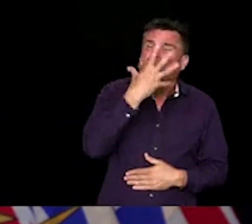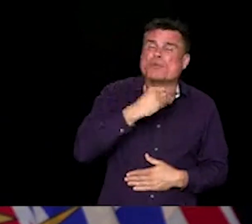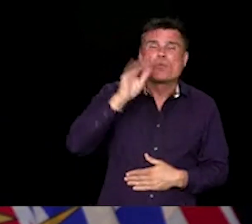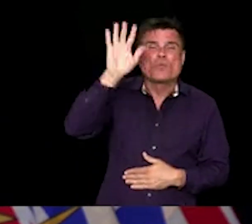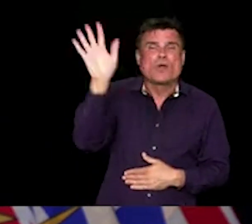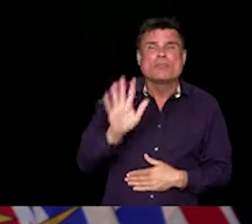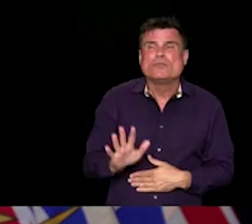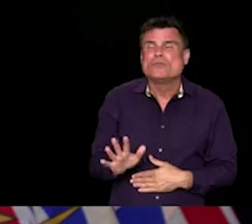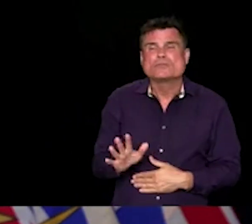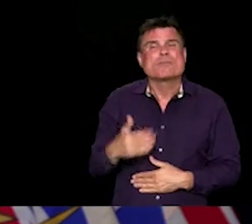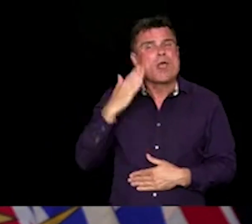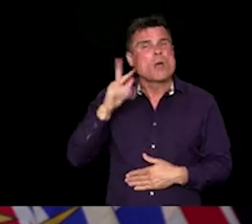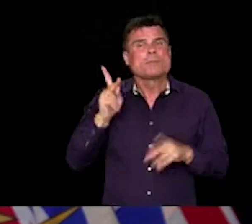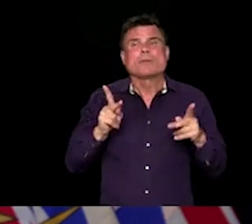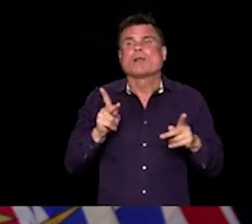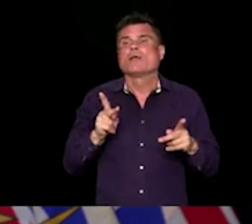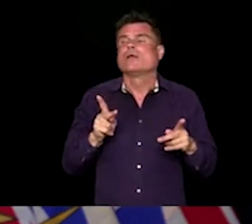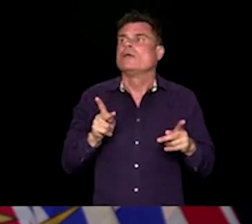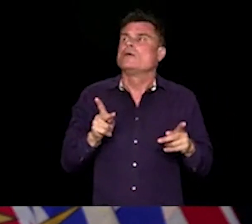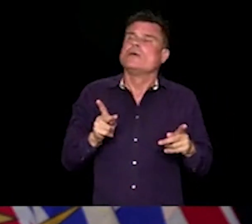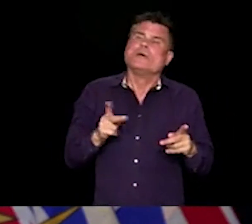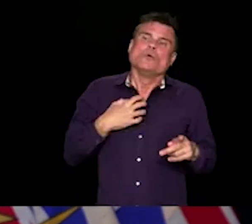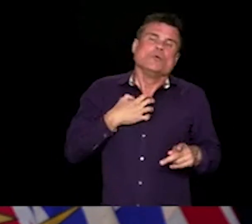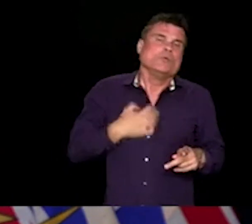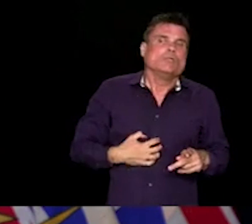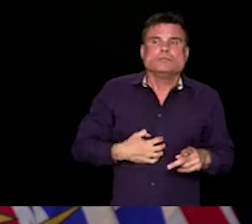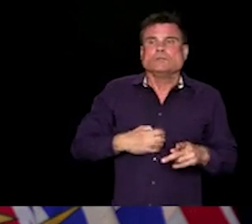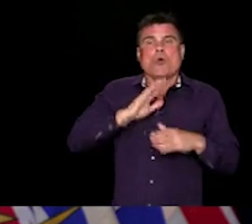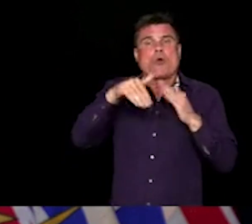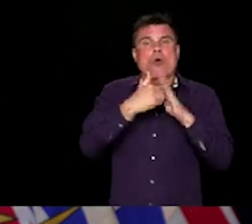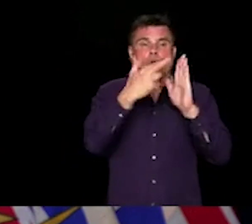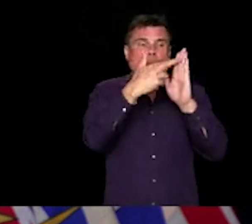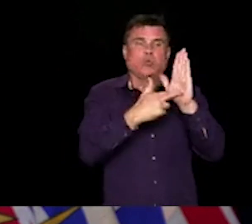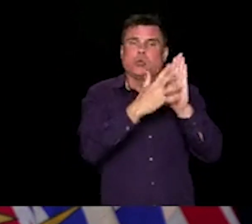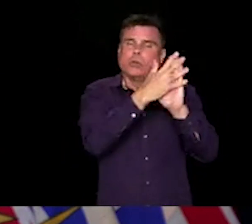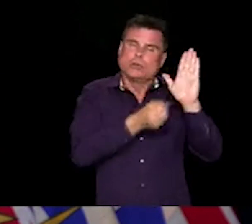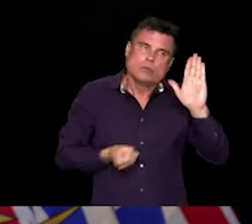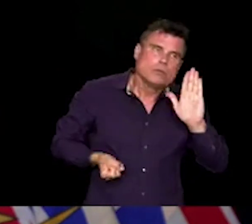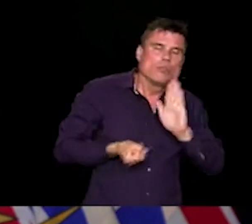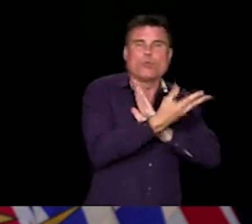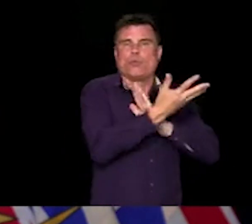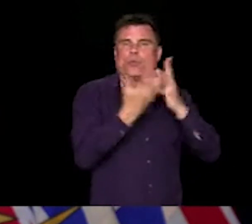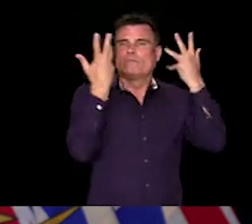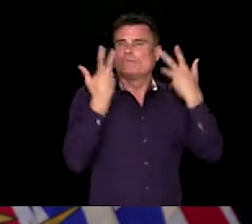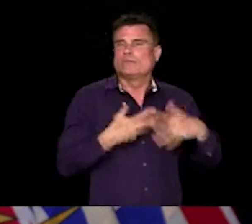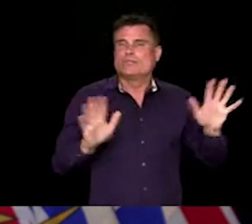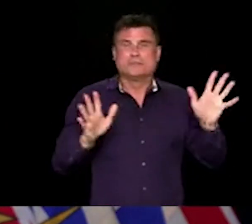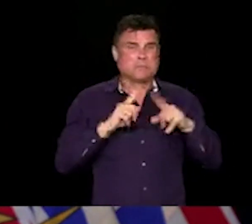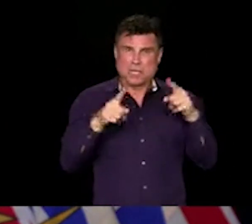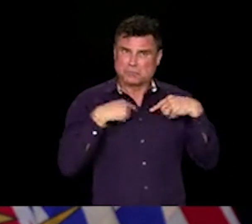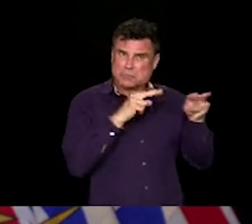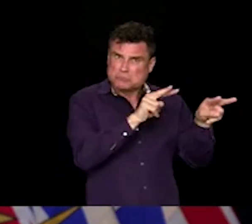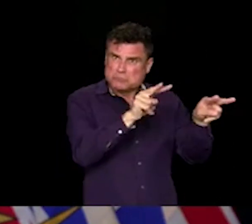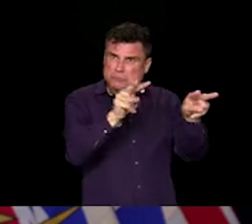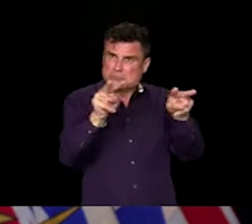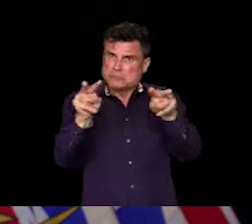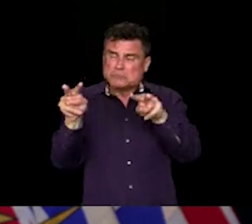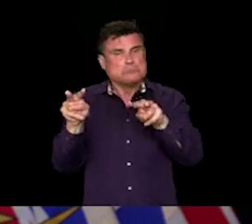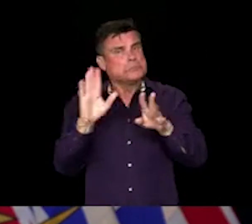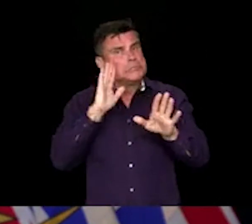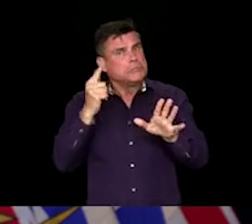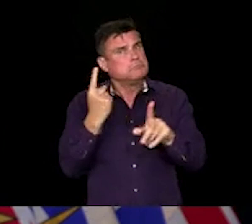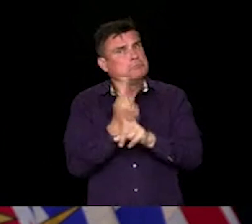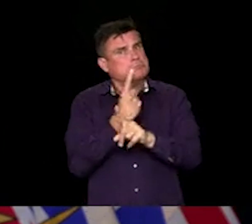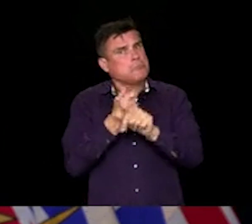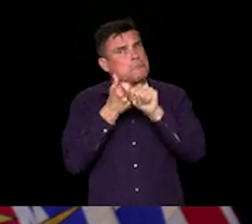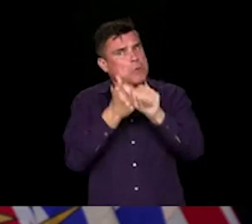pressure to just be done with it, but people were reasonable and they were responding. And I think we can sometimes get caught up